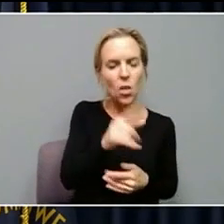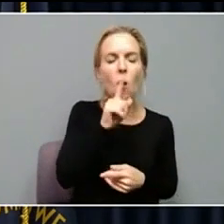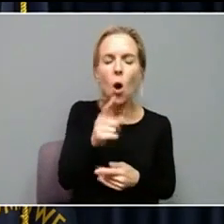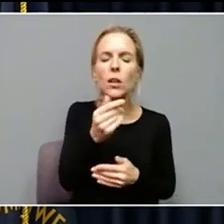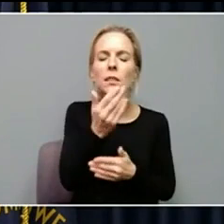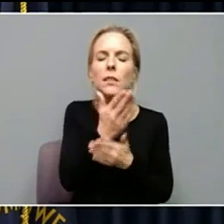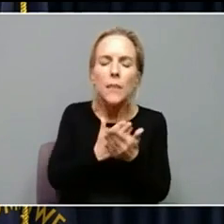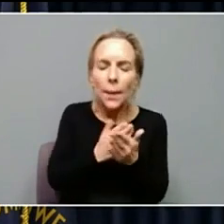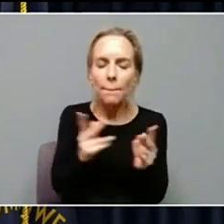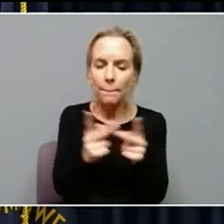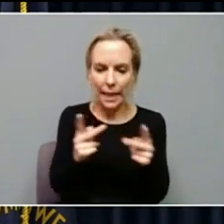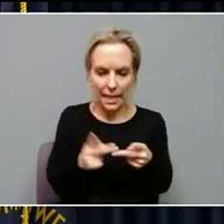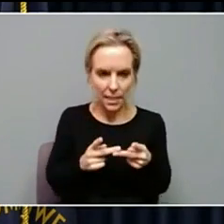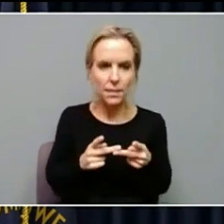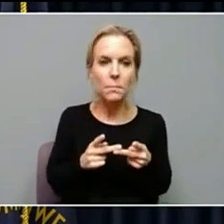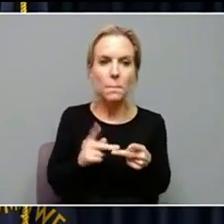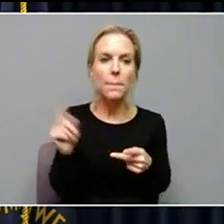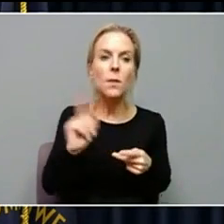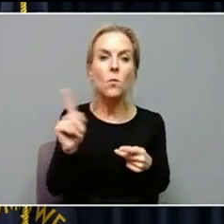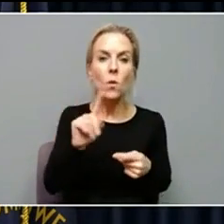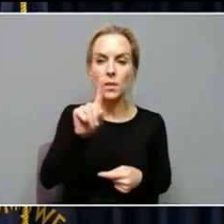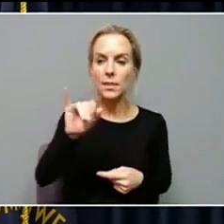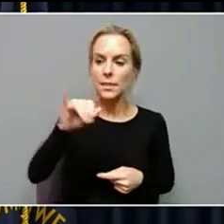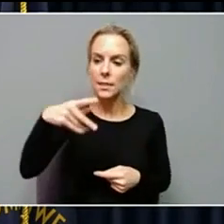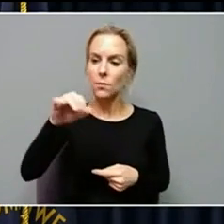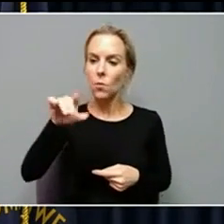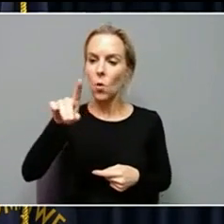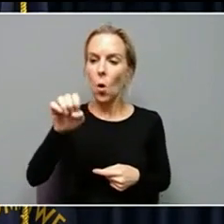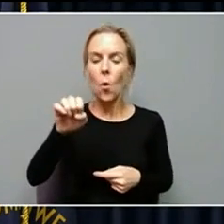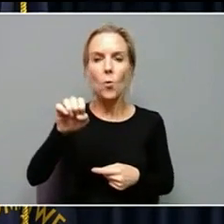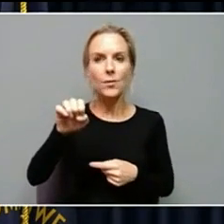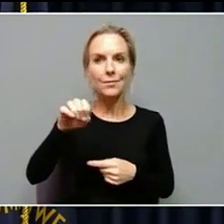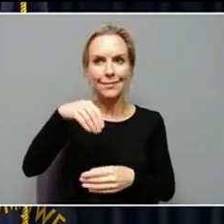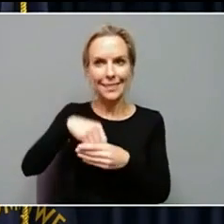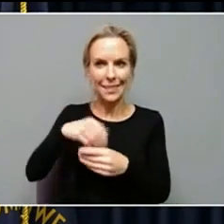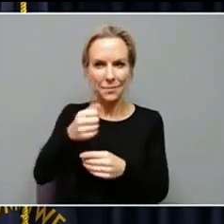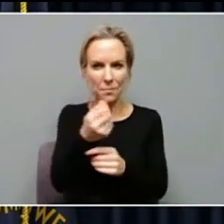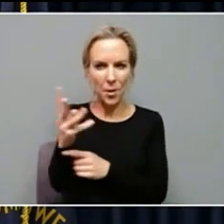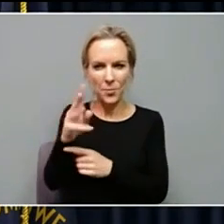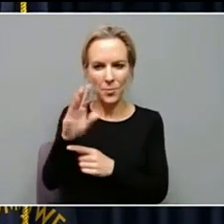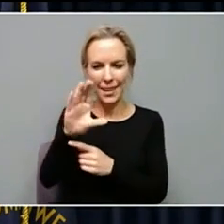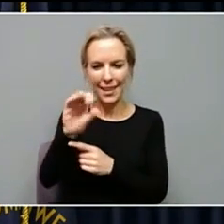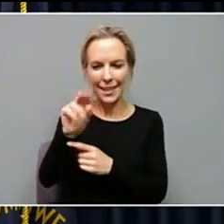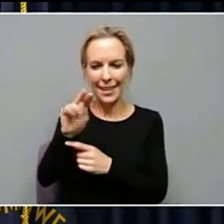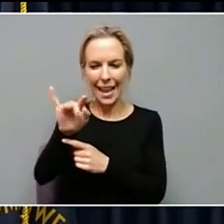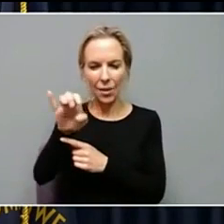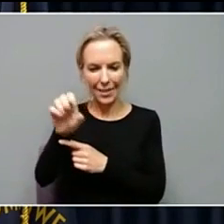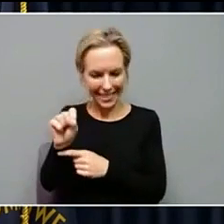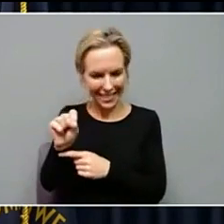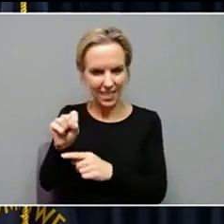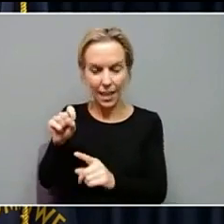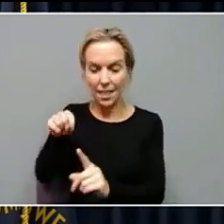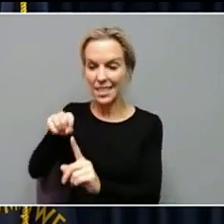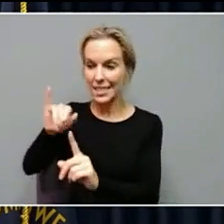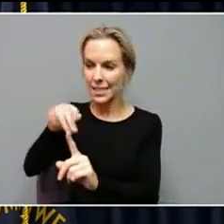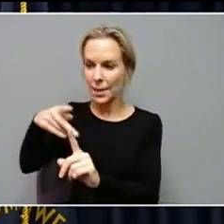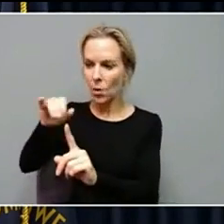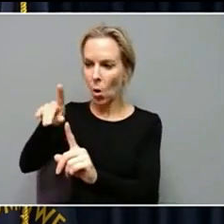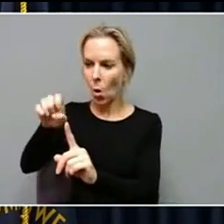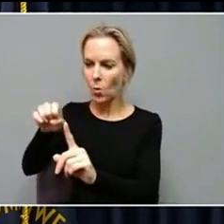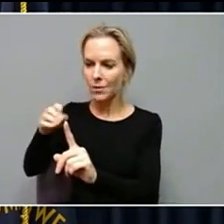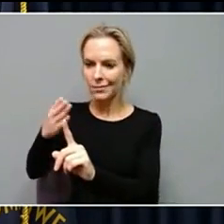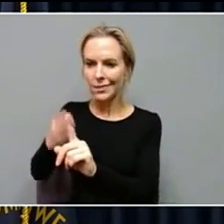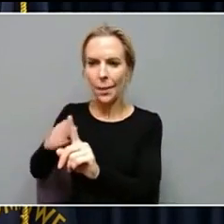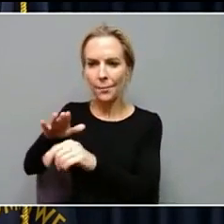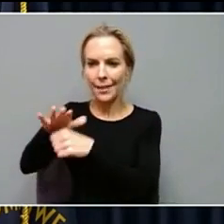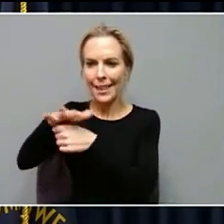places where a zip code is in multiple counties, and their overall percentage may be off some. It wouldn't